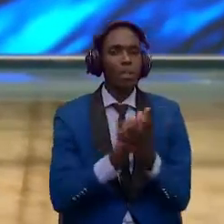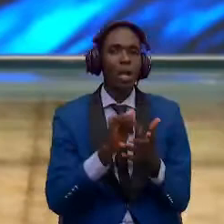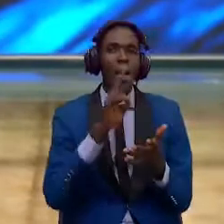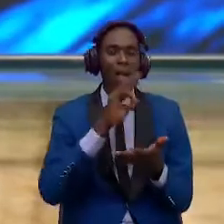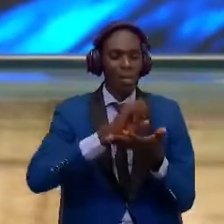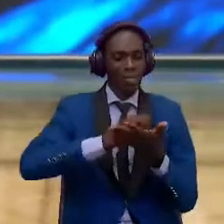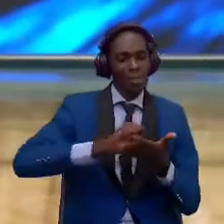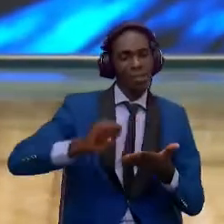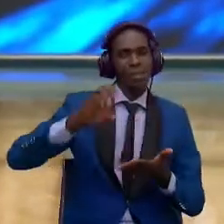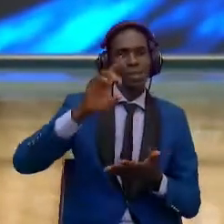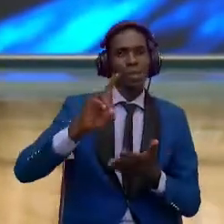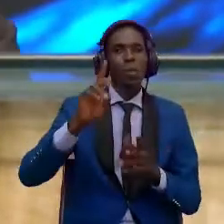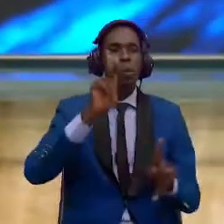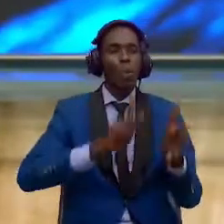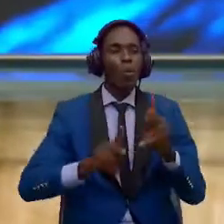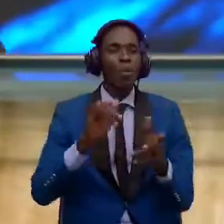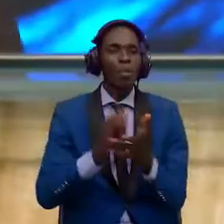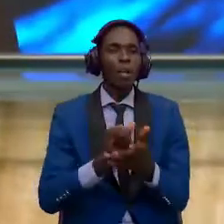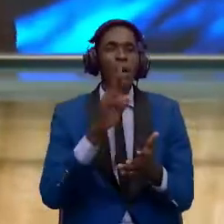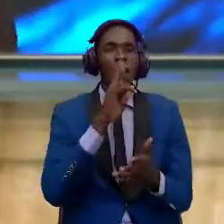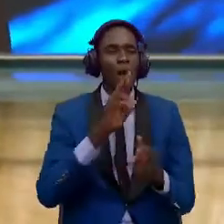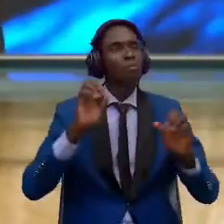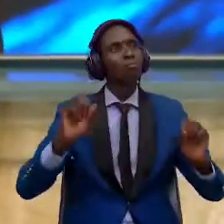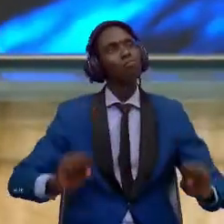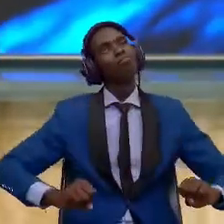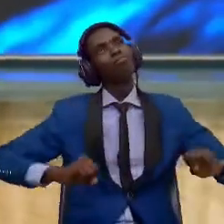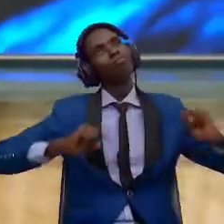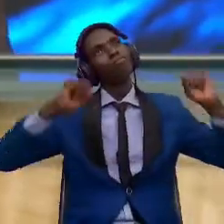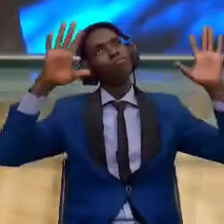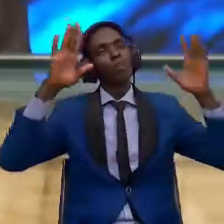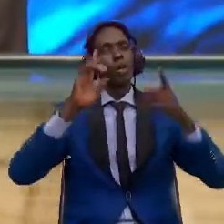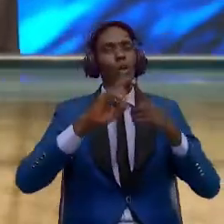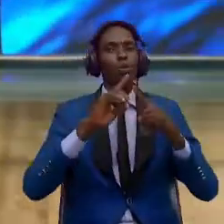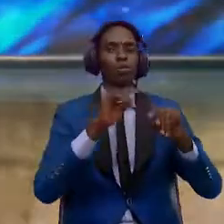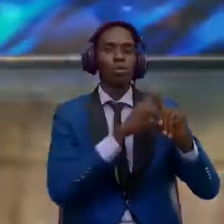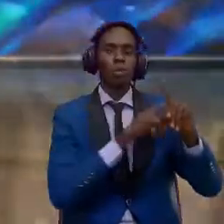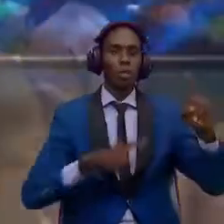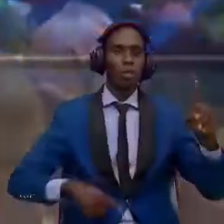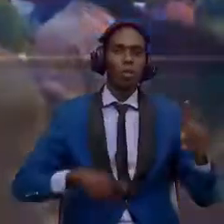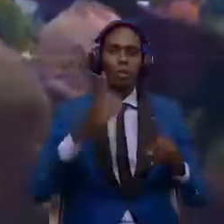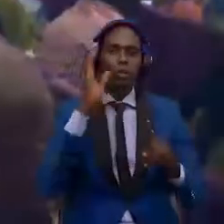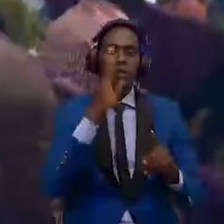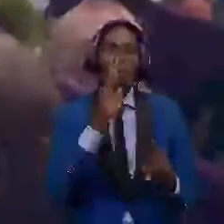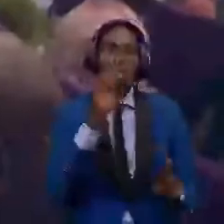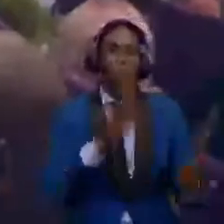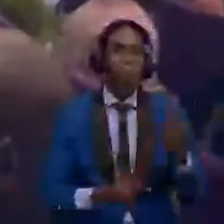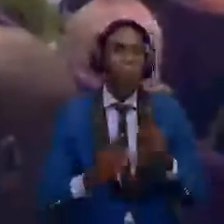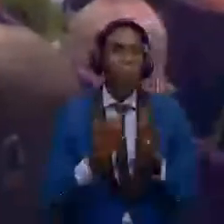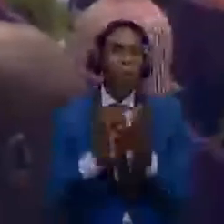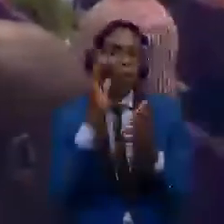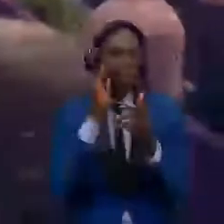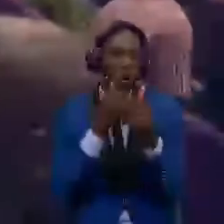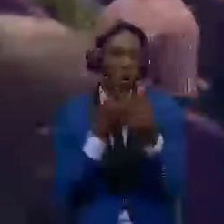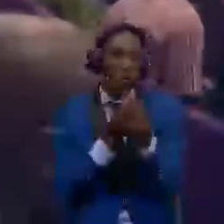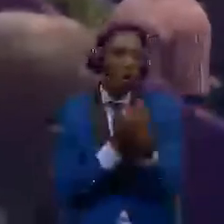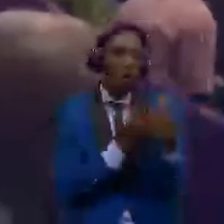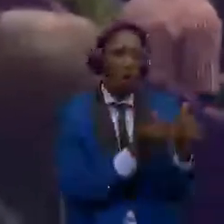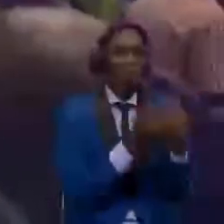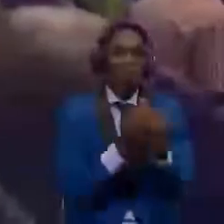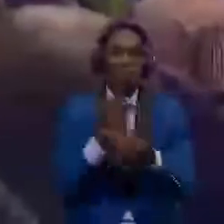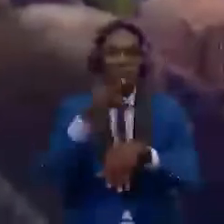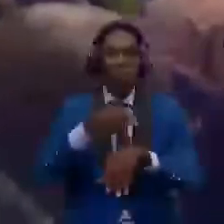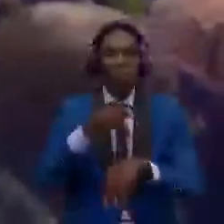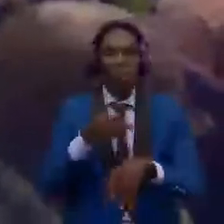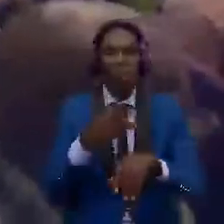sanctified. Will be people who are yielded unto the Lord. And then will be people who will follow Paul the apostle, who